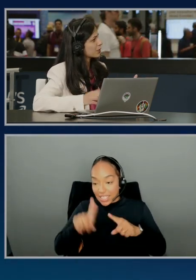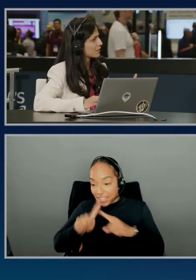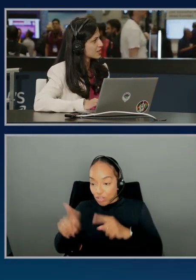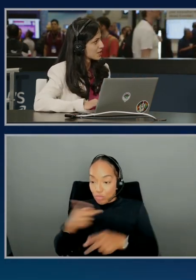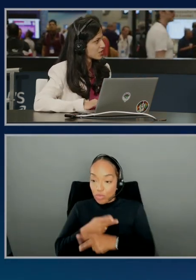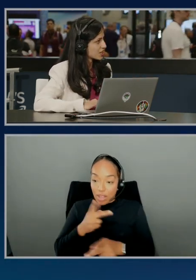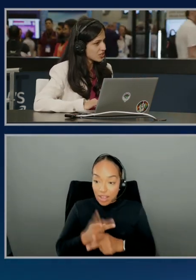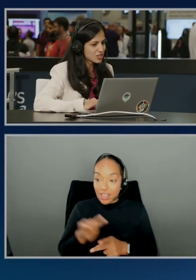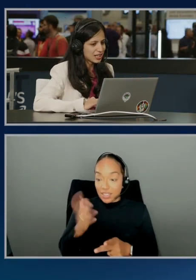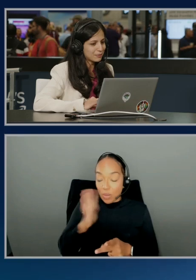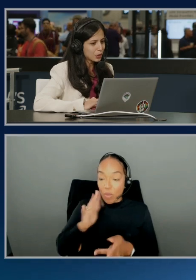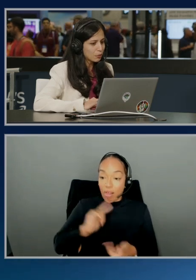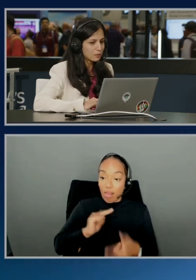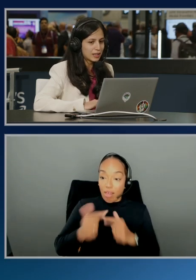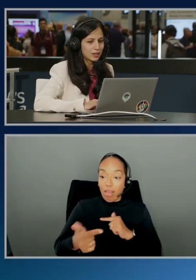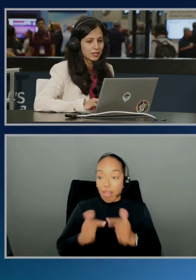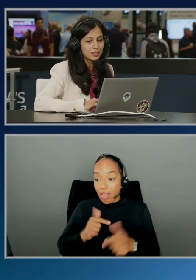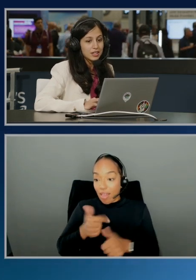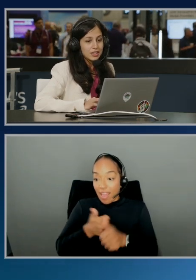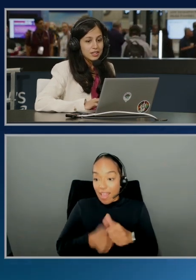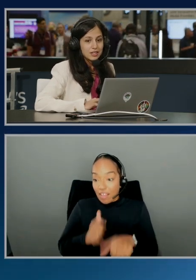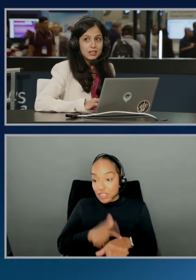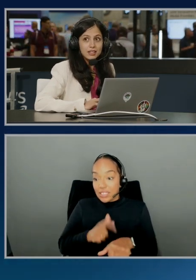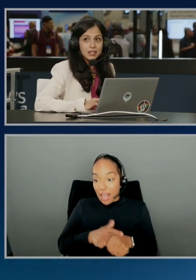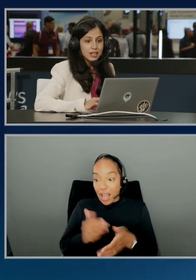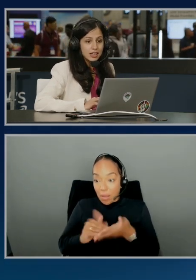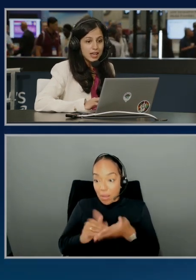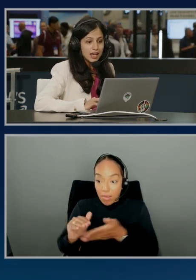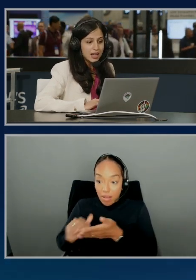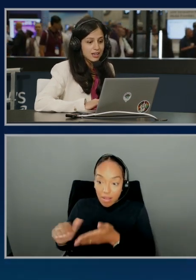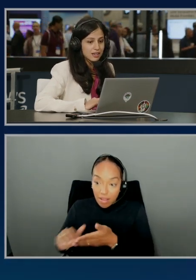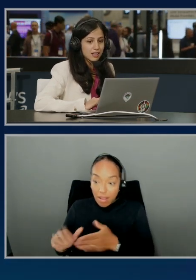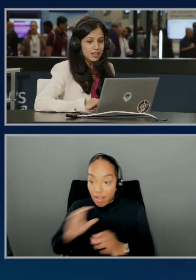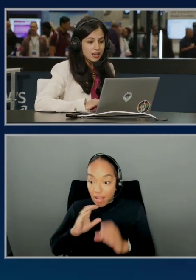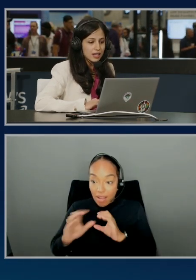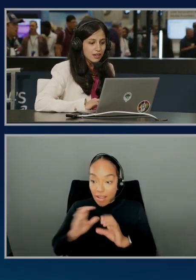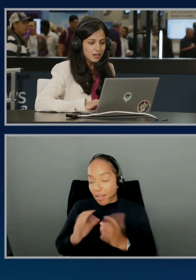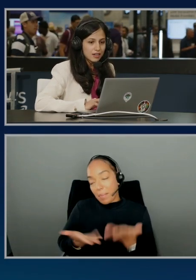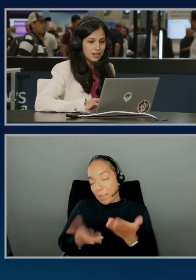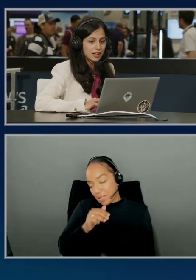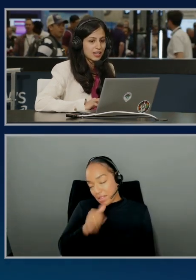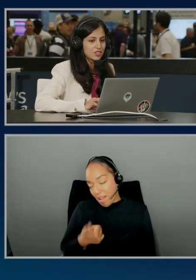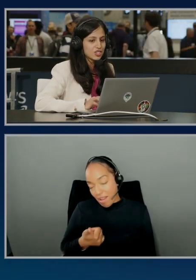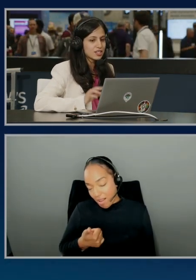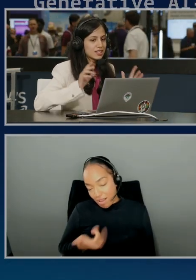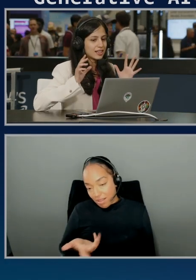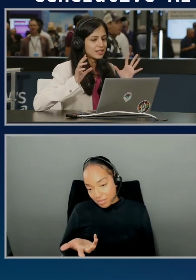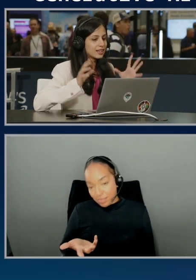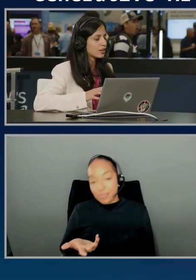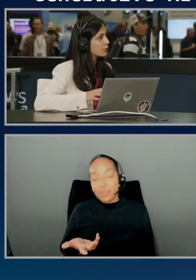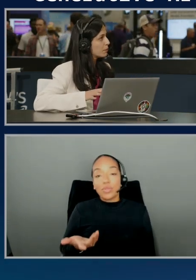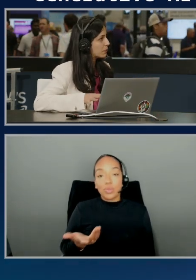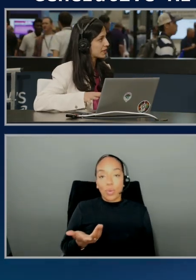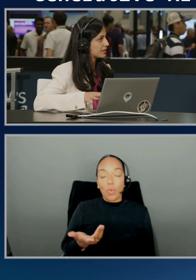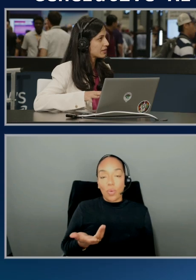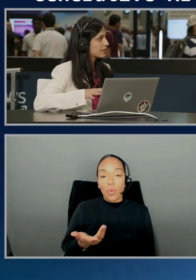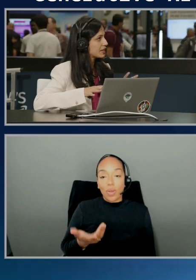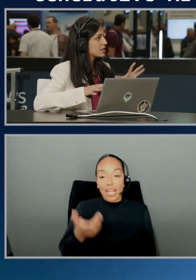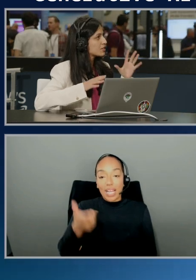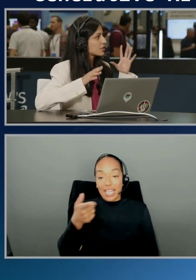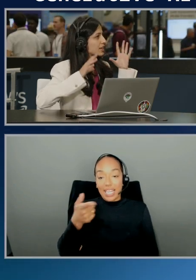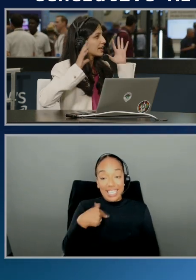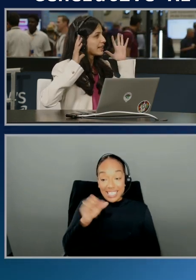and forth conversation each time? Probably not. And here, I can just, at the click of a